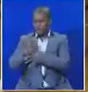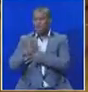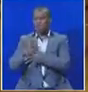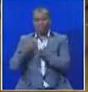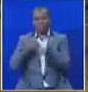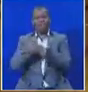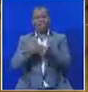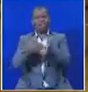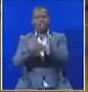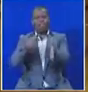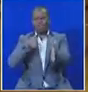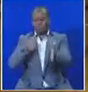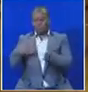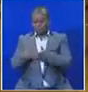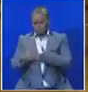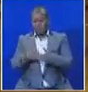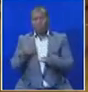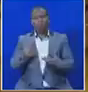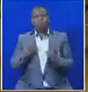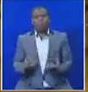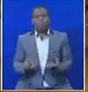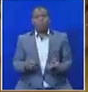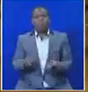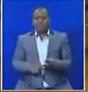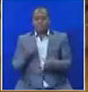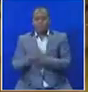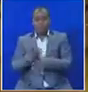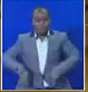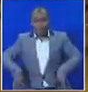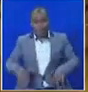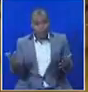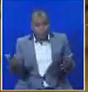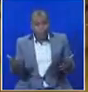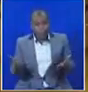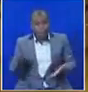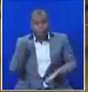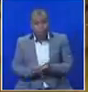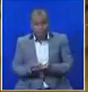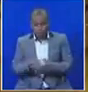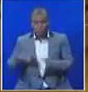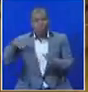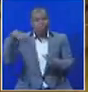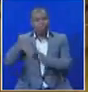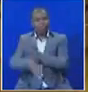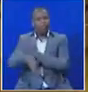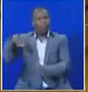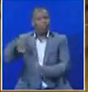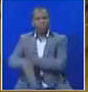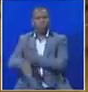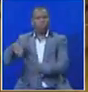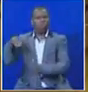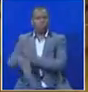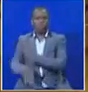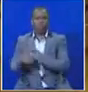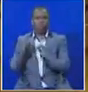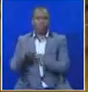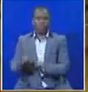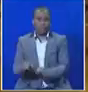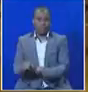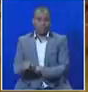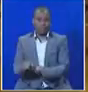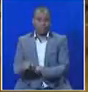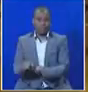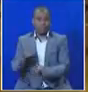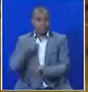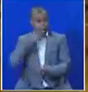improve their lives. Jobs are scarce. Our economy continues to exclude millions of South Africans. But to focus